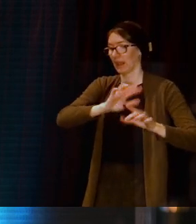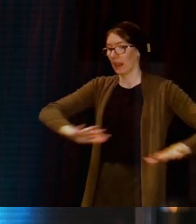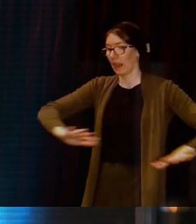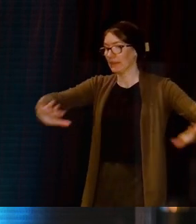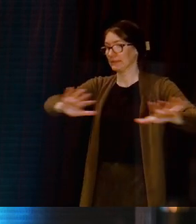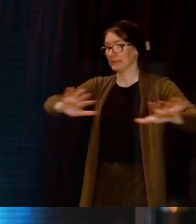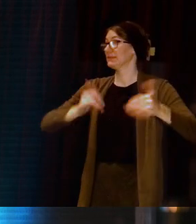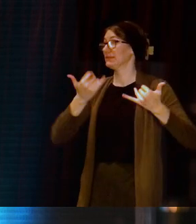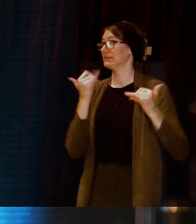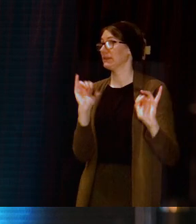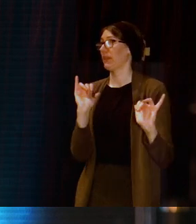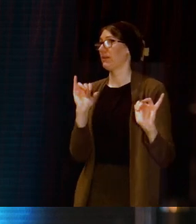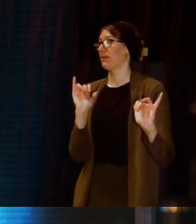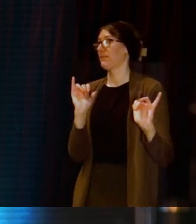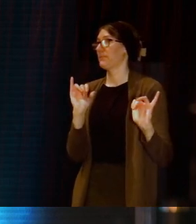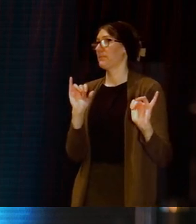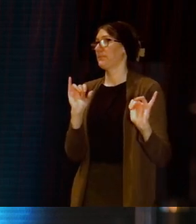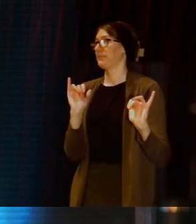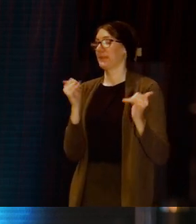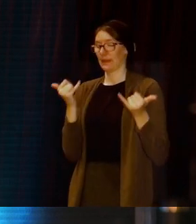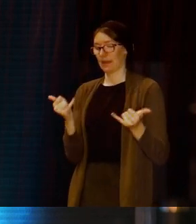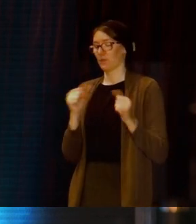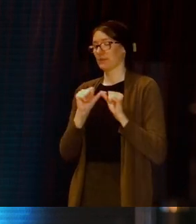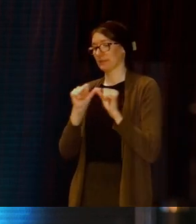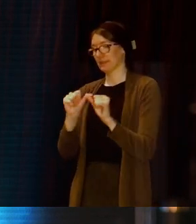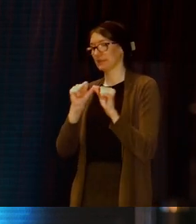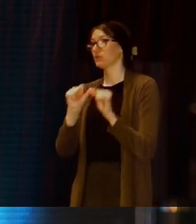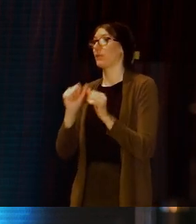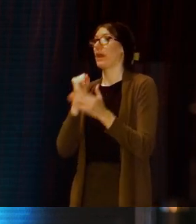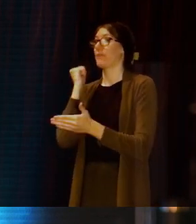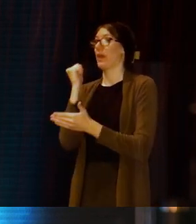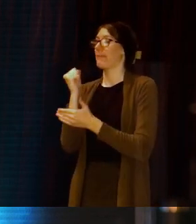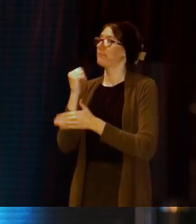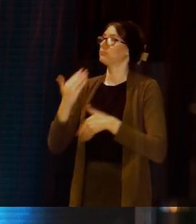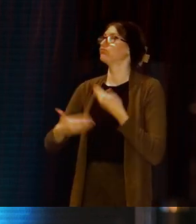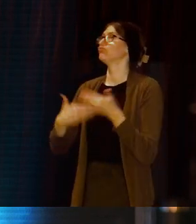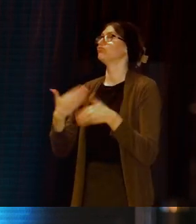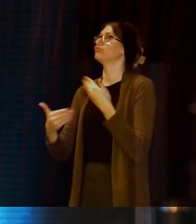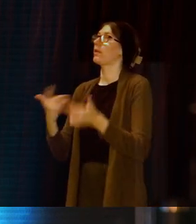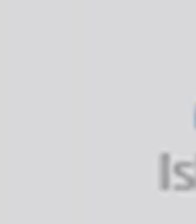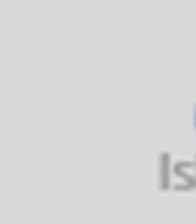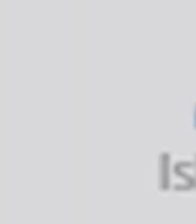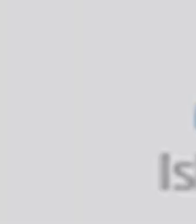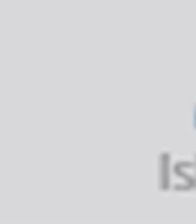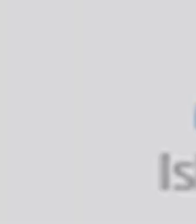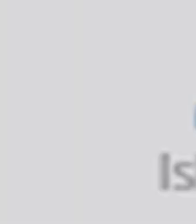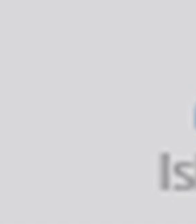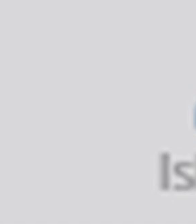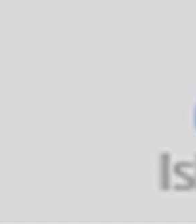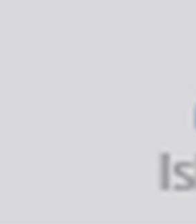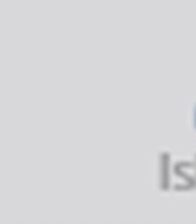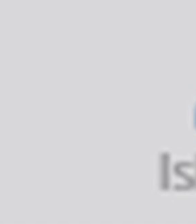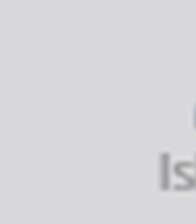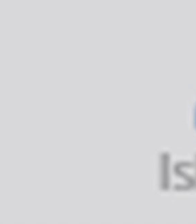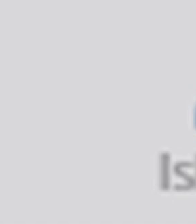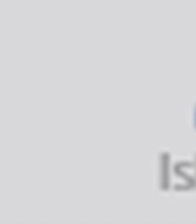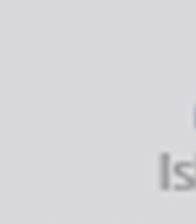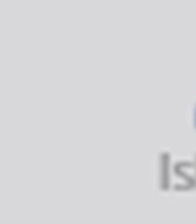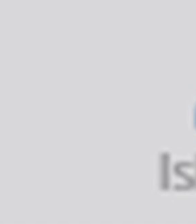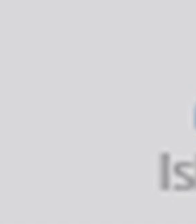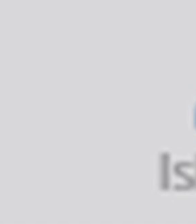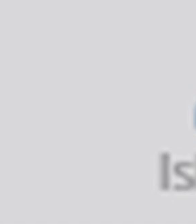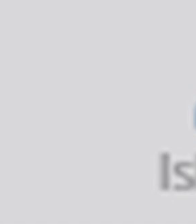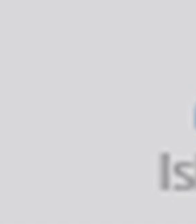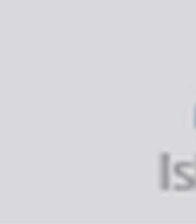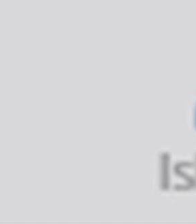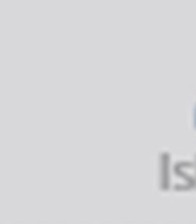Well, we continue on. And Abraham goes on through his life, and he has some children. And his wife, Sarah, is